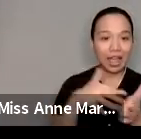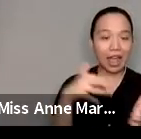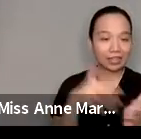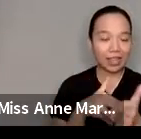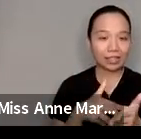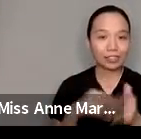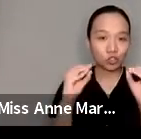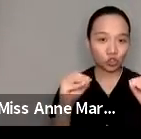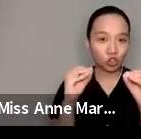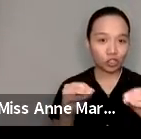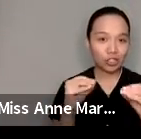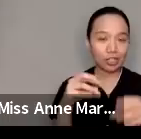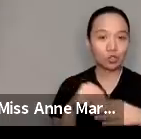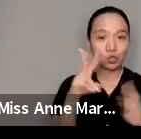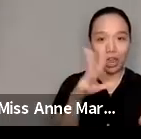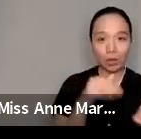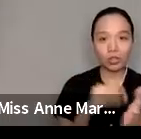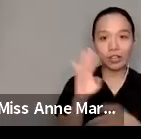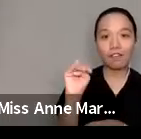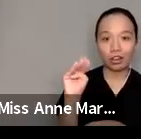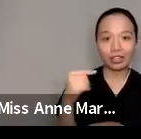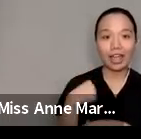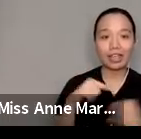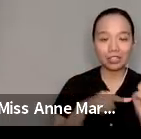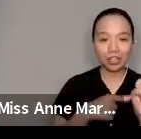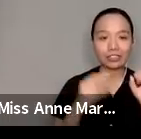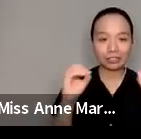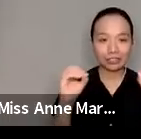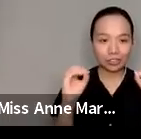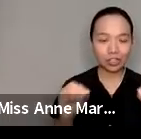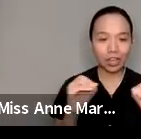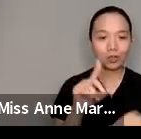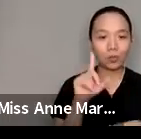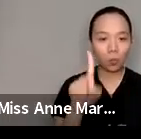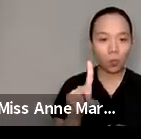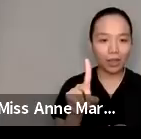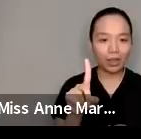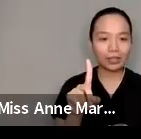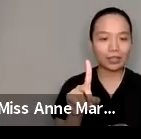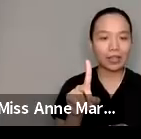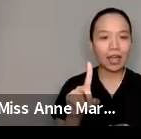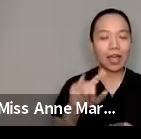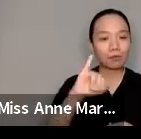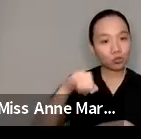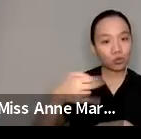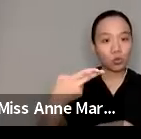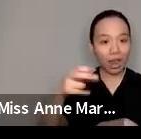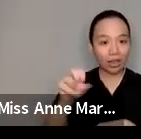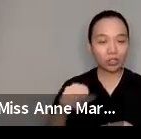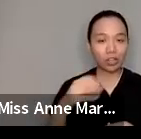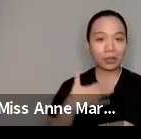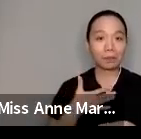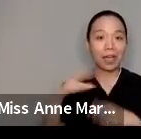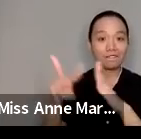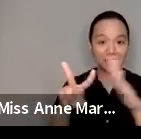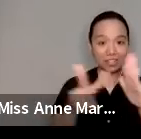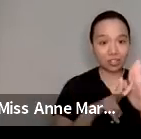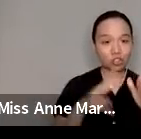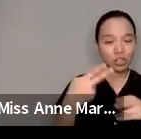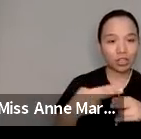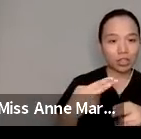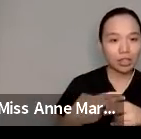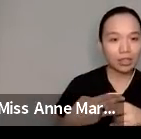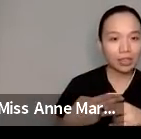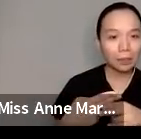in 2014. I started teaching at one of the private junior high schools in my village, namely Gotong